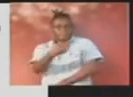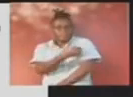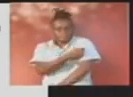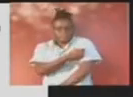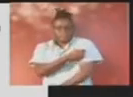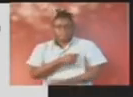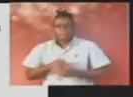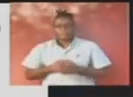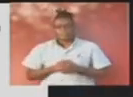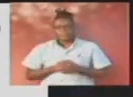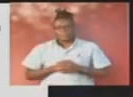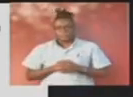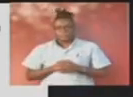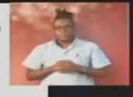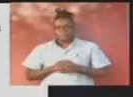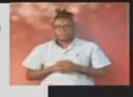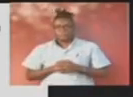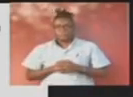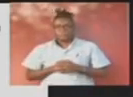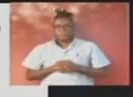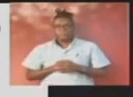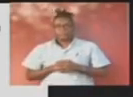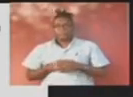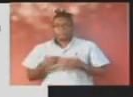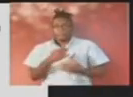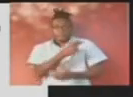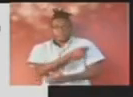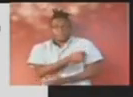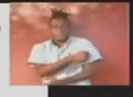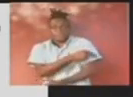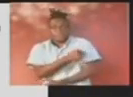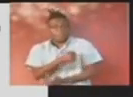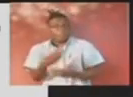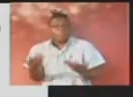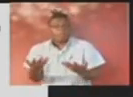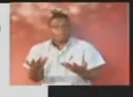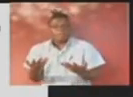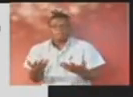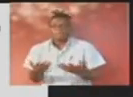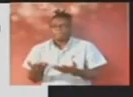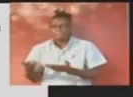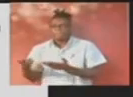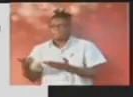the statistics, especially the hospital statistics, is as follows. Of the